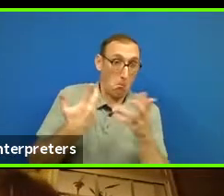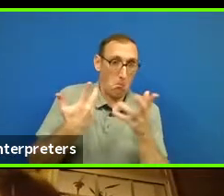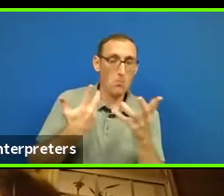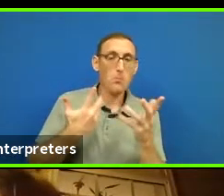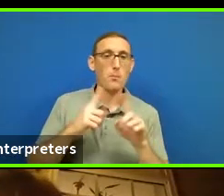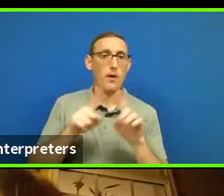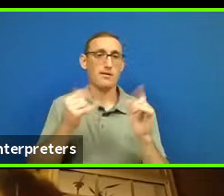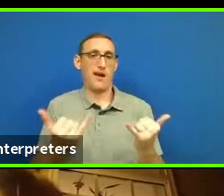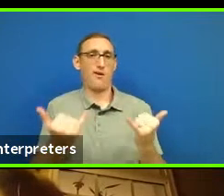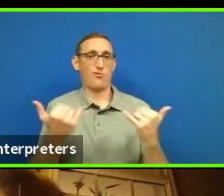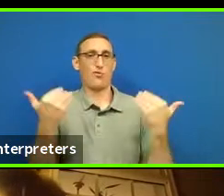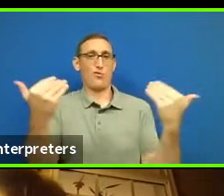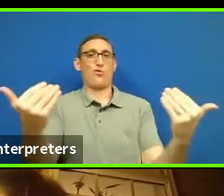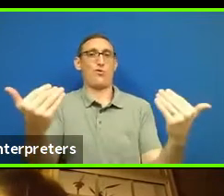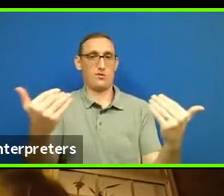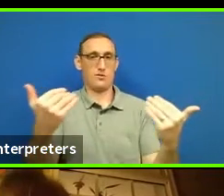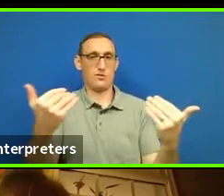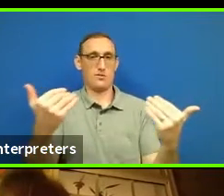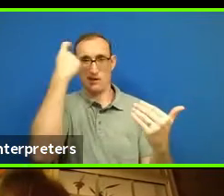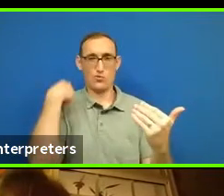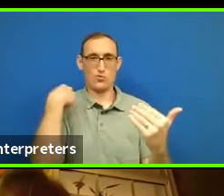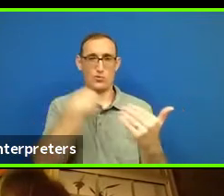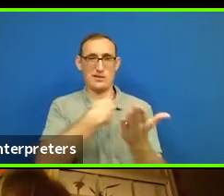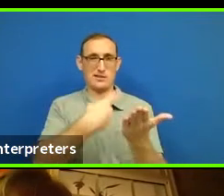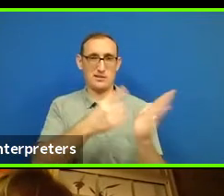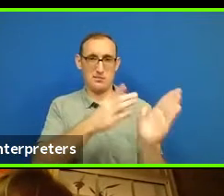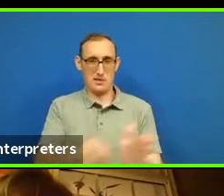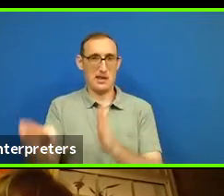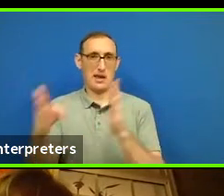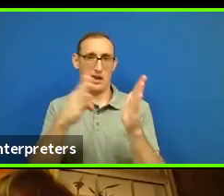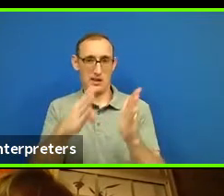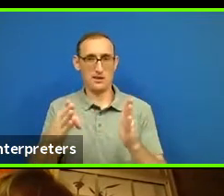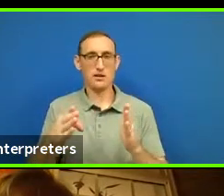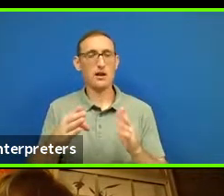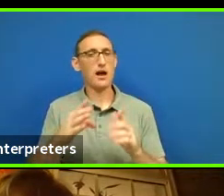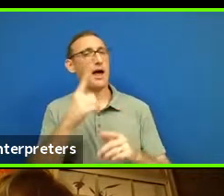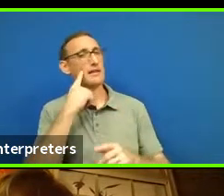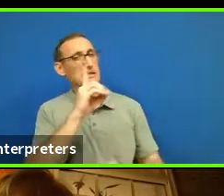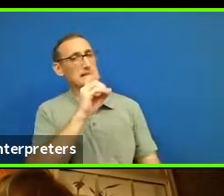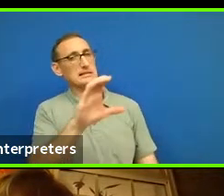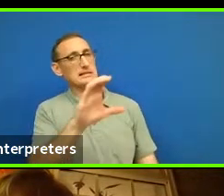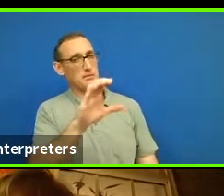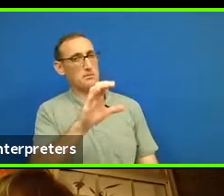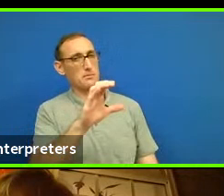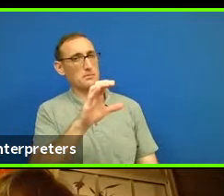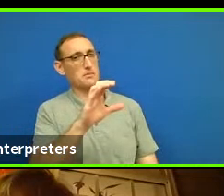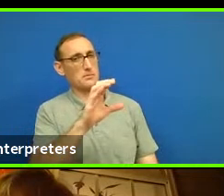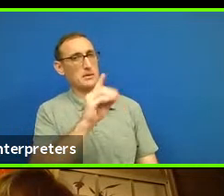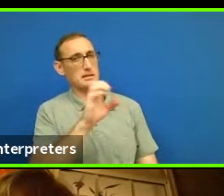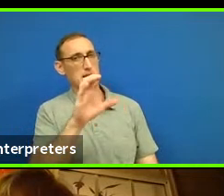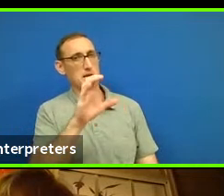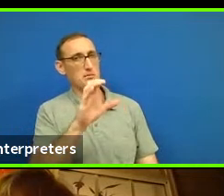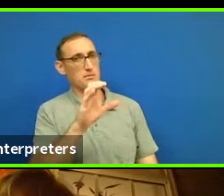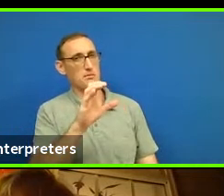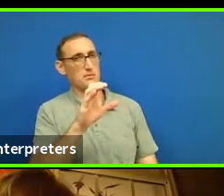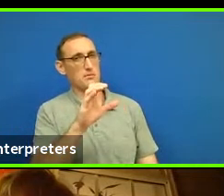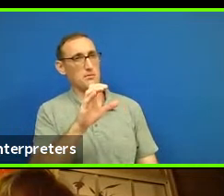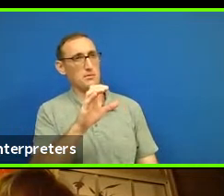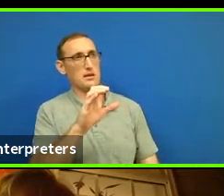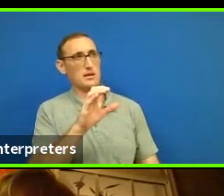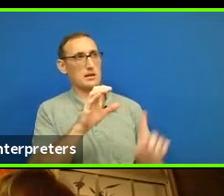about planning, we wanted to go ahead and make some decisions regarding this. I think it's December because it about goes to say. from January to